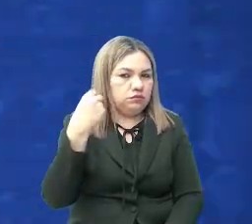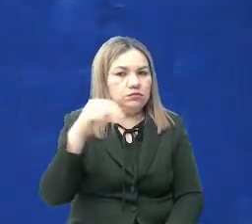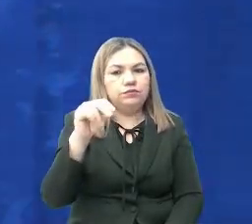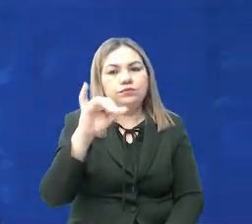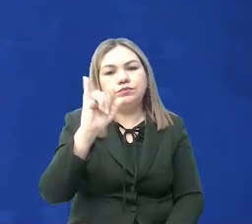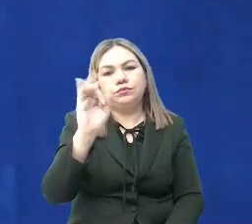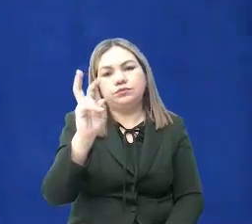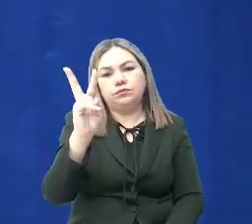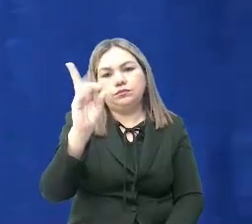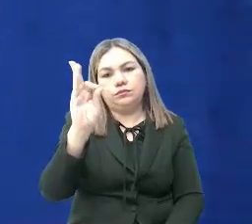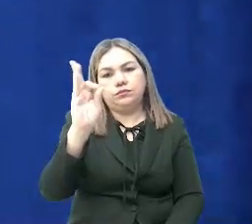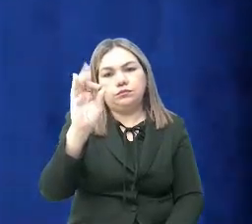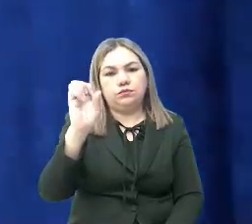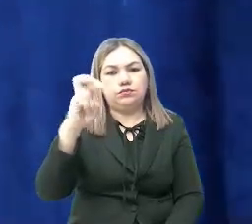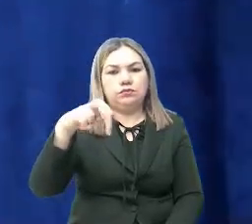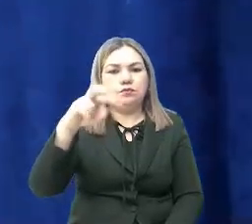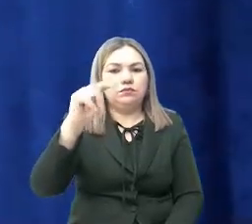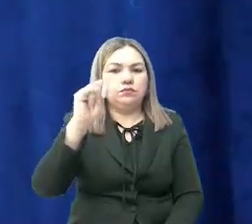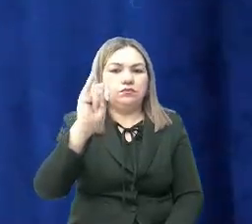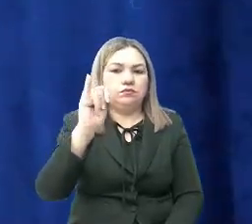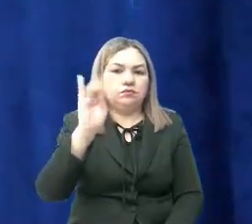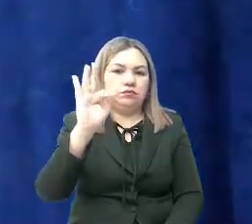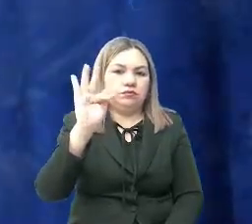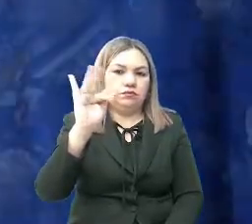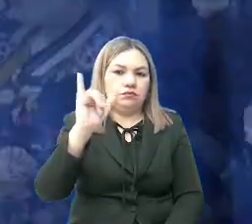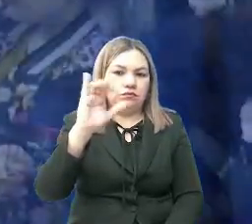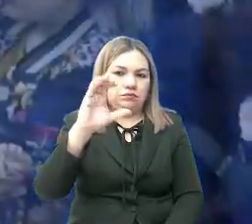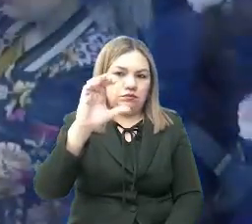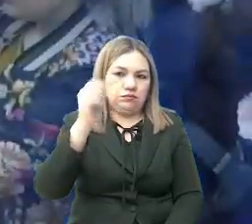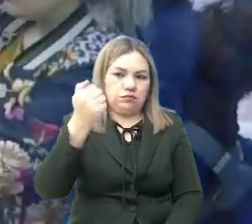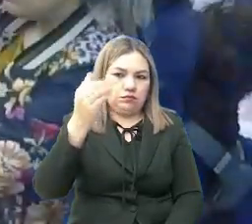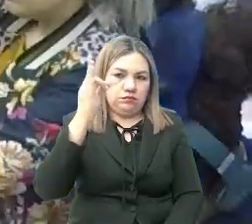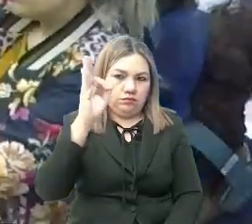earth. Look at your neighbor and say, I came to Christ.